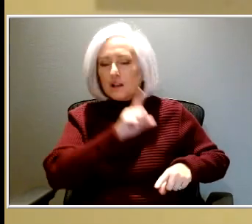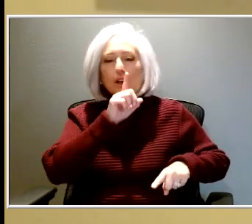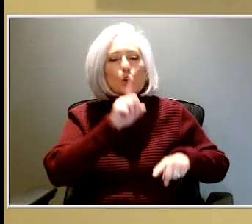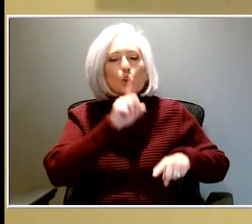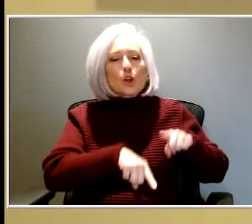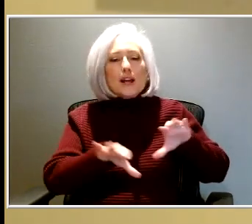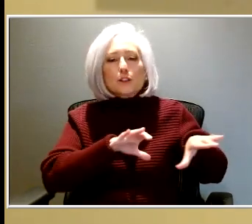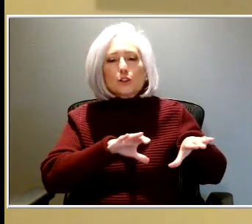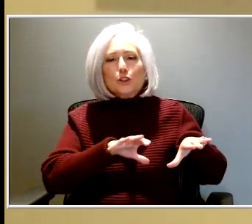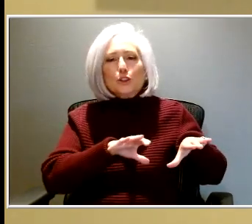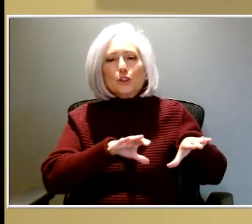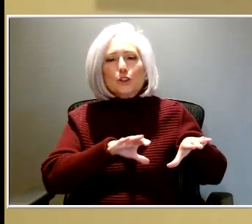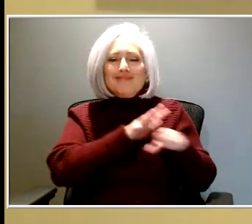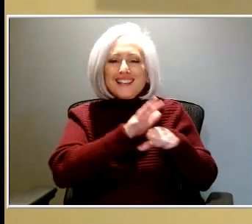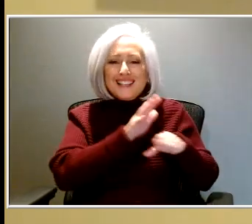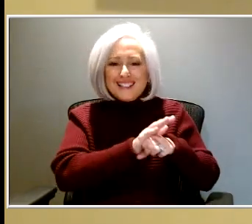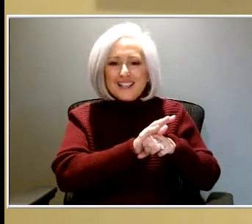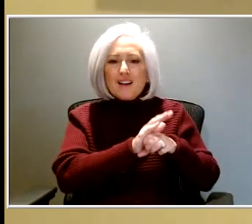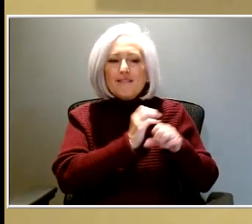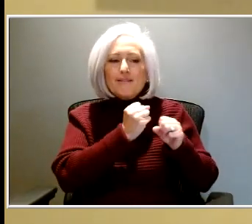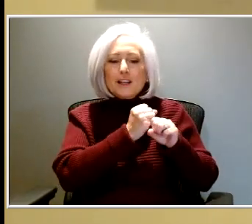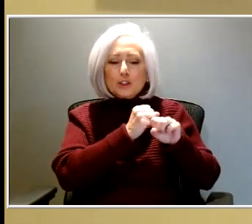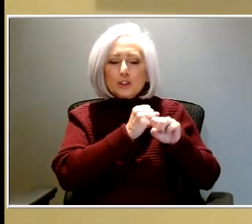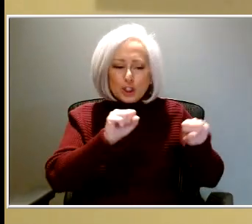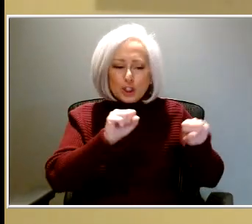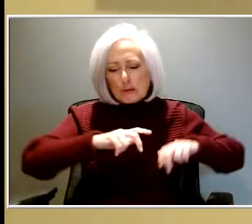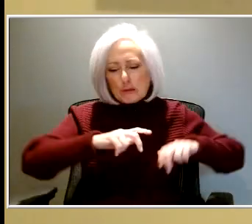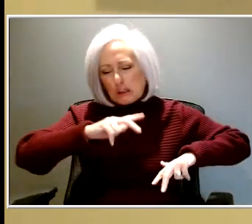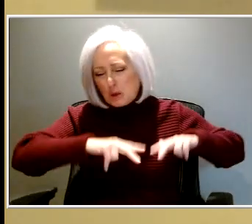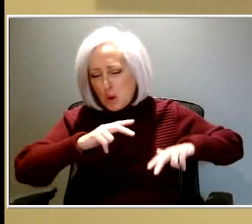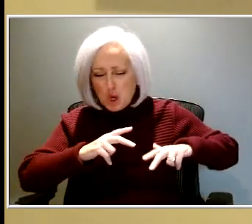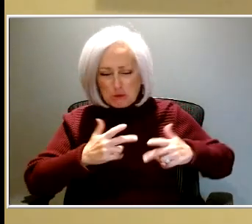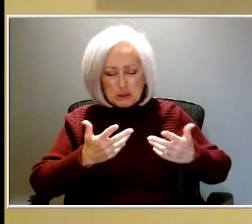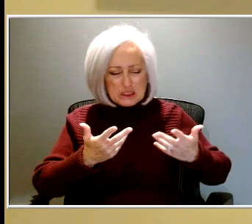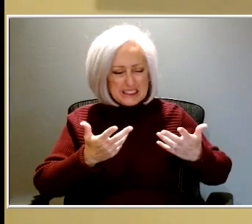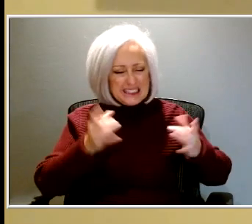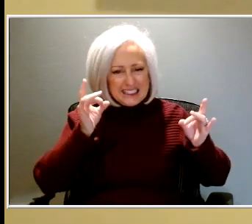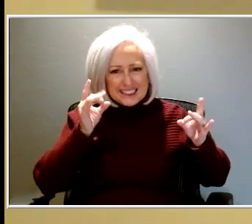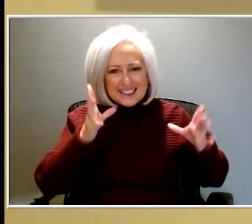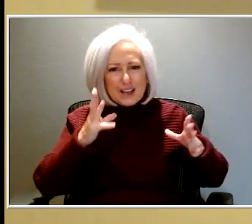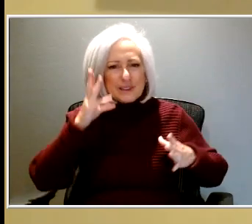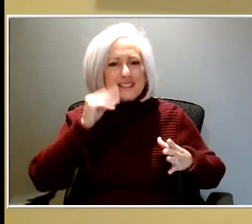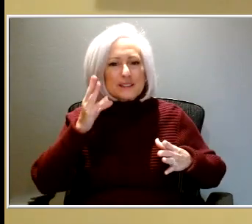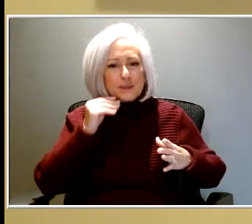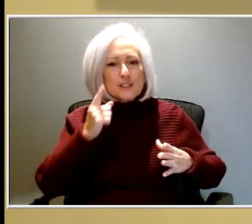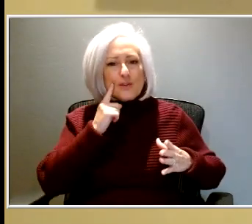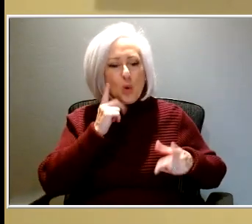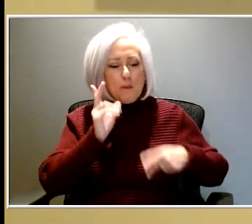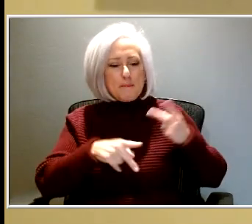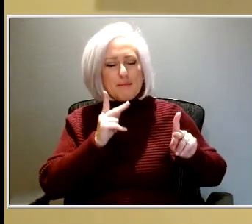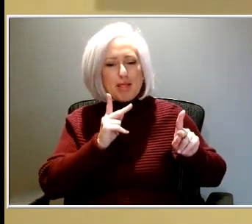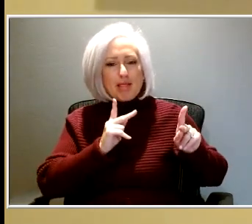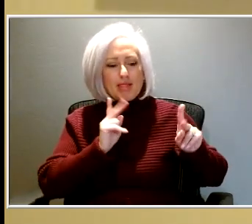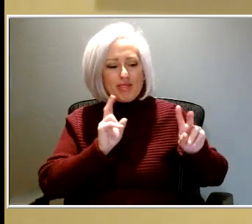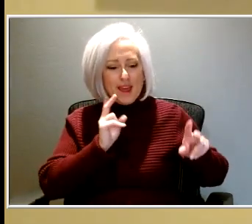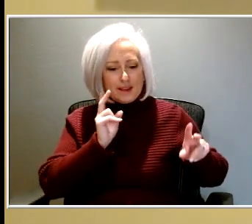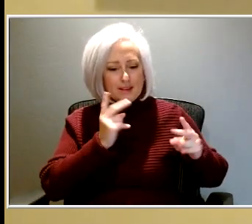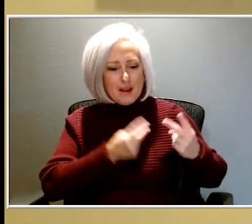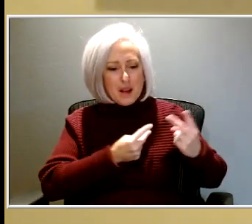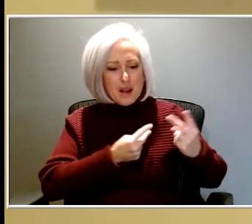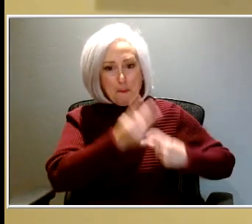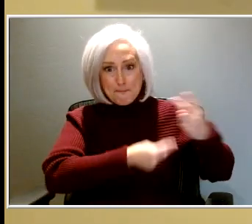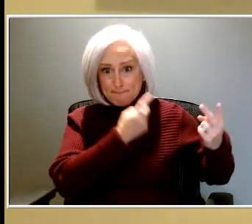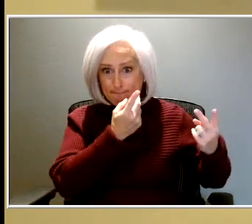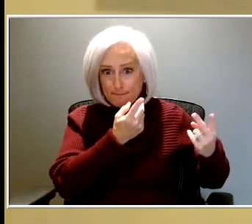It did, but it was very inefficient and awkward and made it a terrible visitor experience. The new one does that well, and it's a